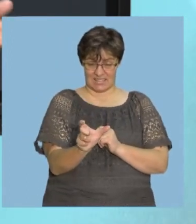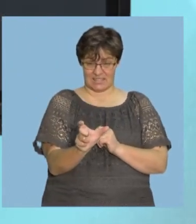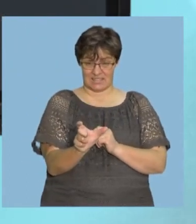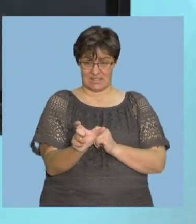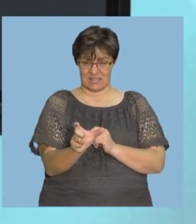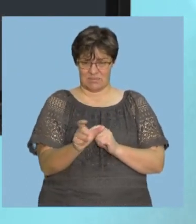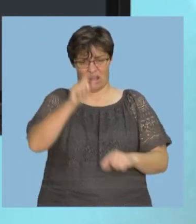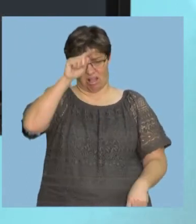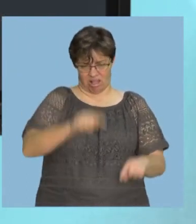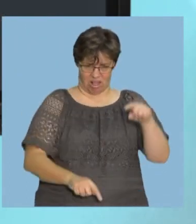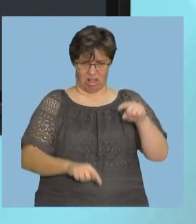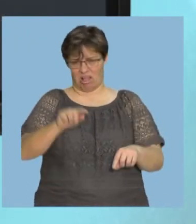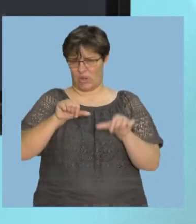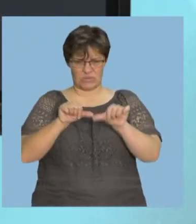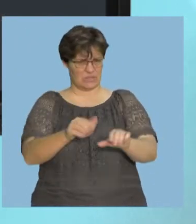bit inconsistent.